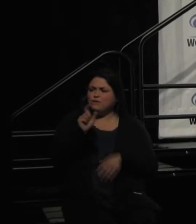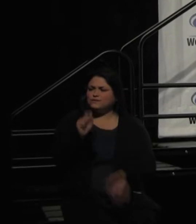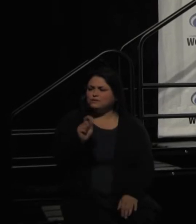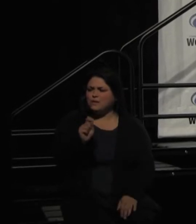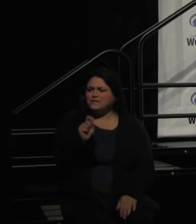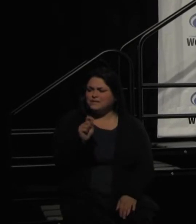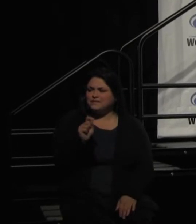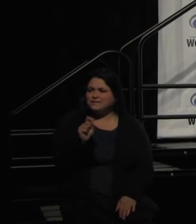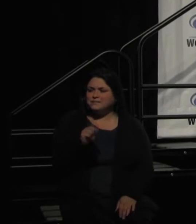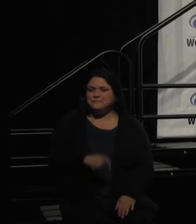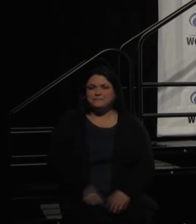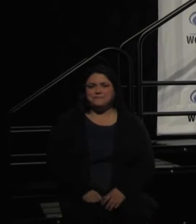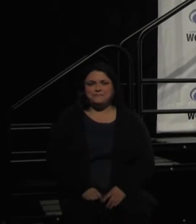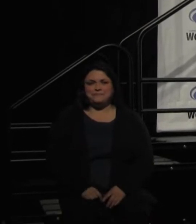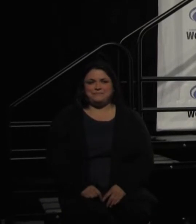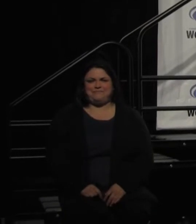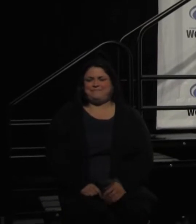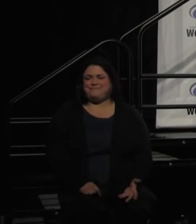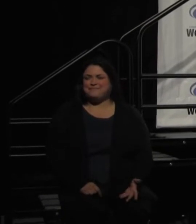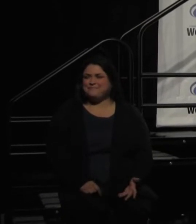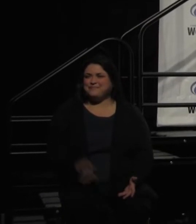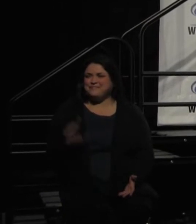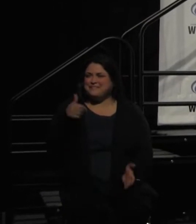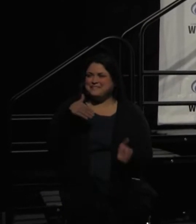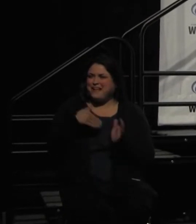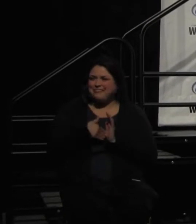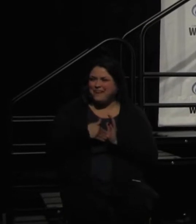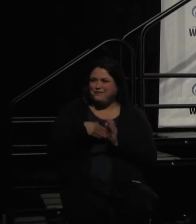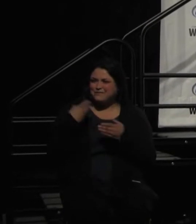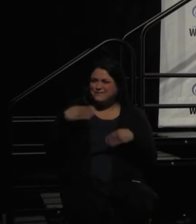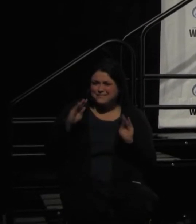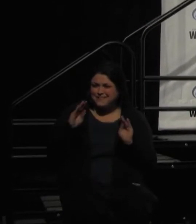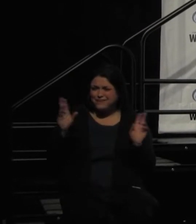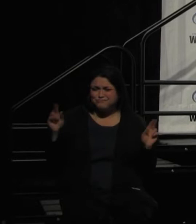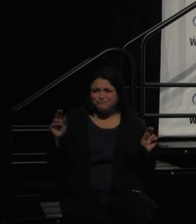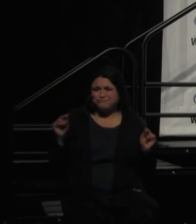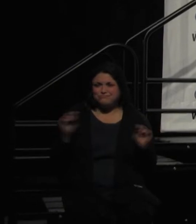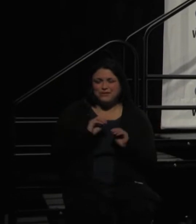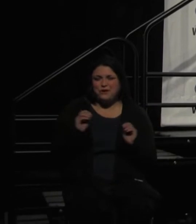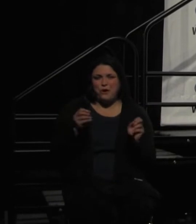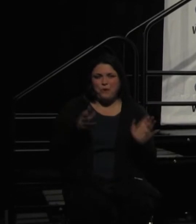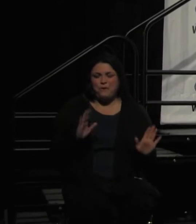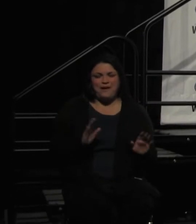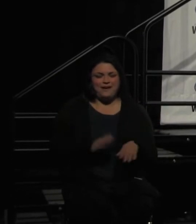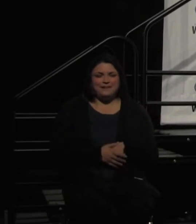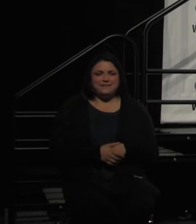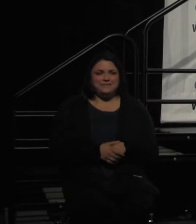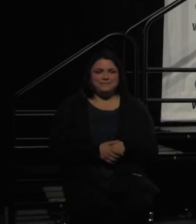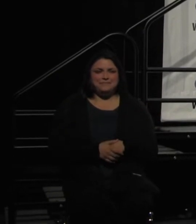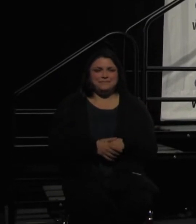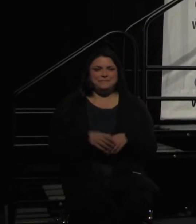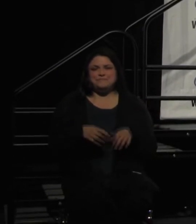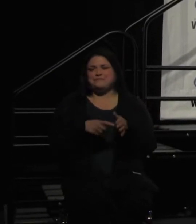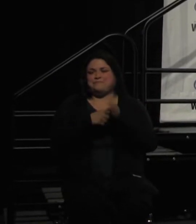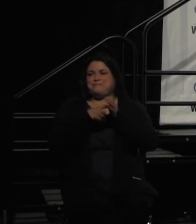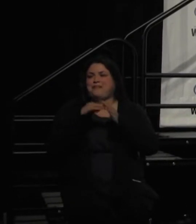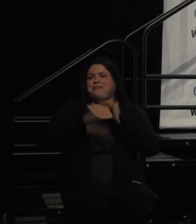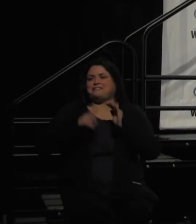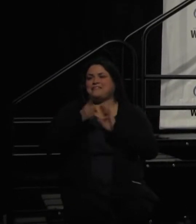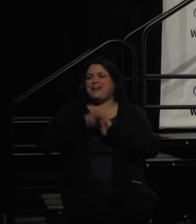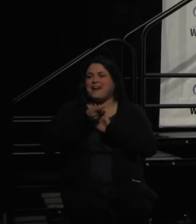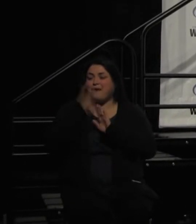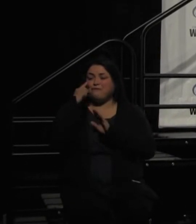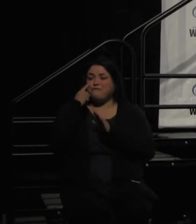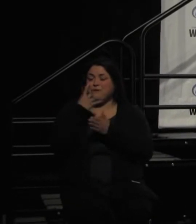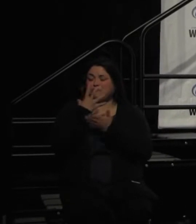10,420. I said, are you selling 10,000 of these things, man? There's no way. Boy, it took less than an hour. Less